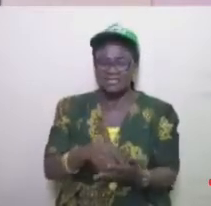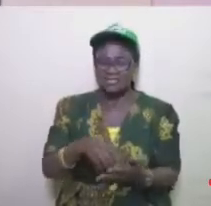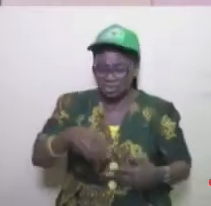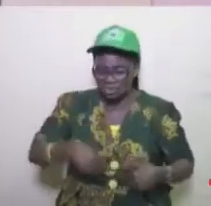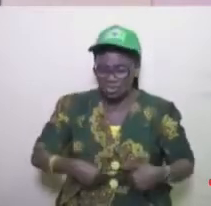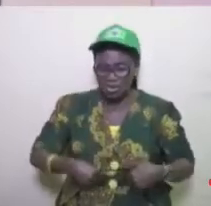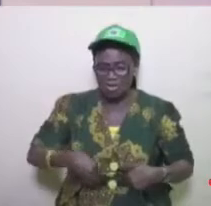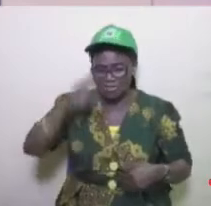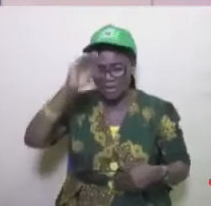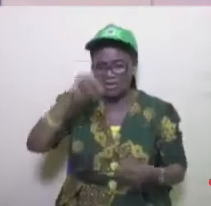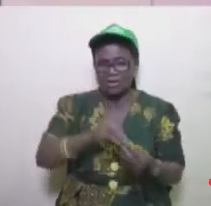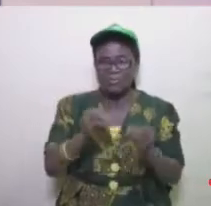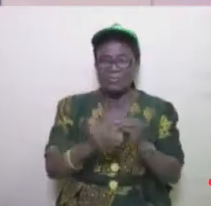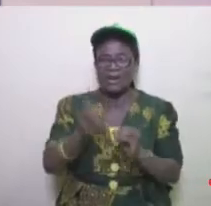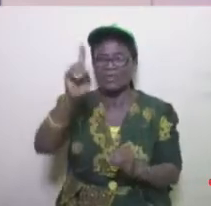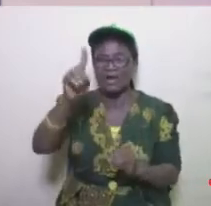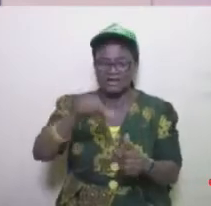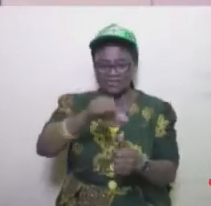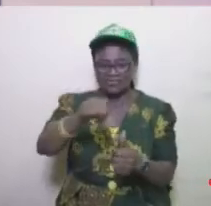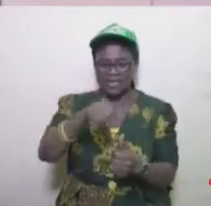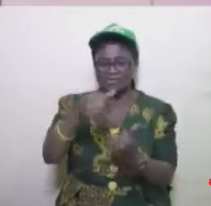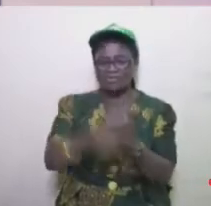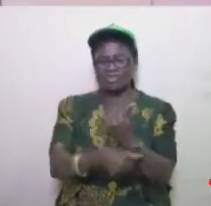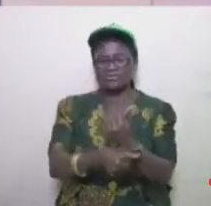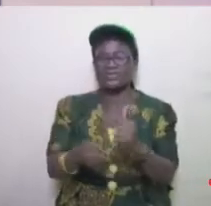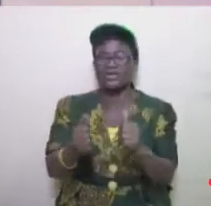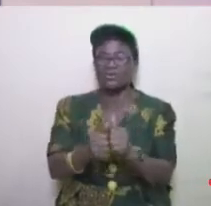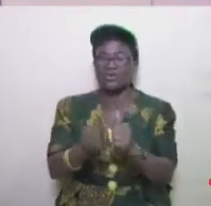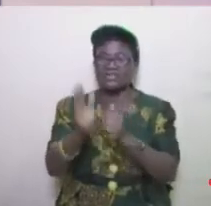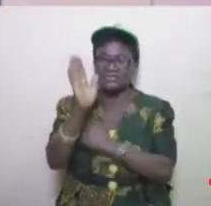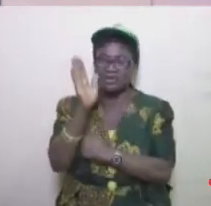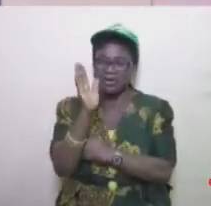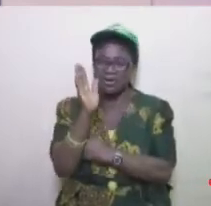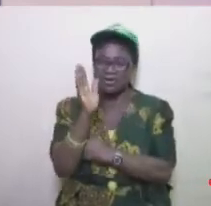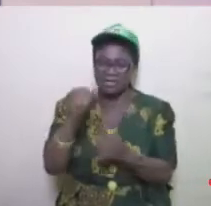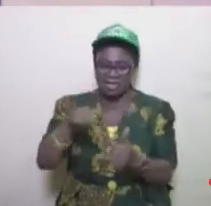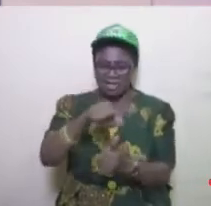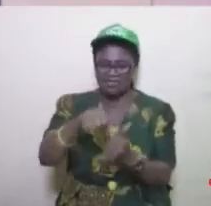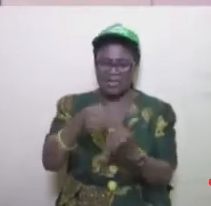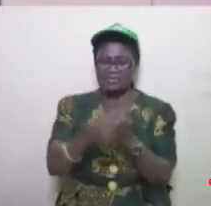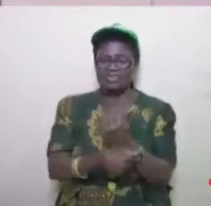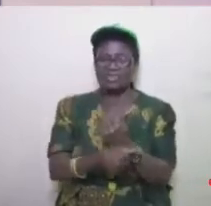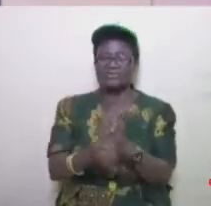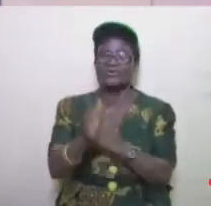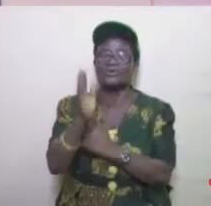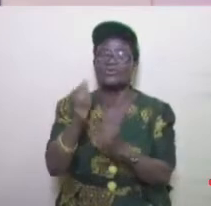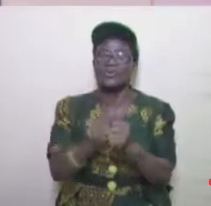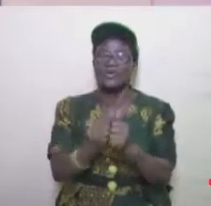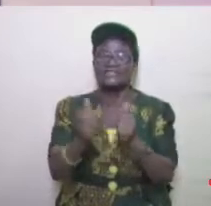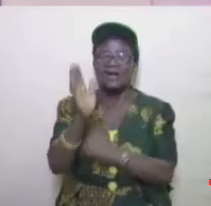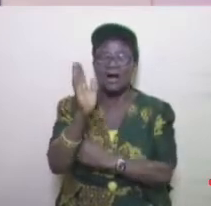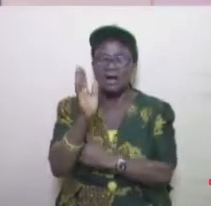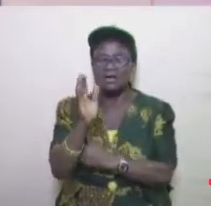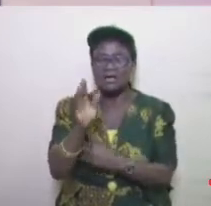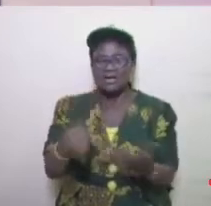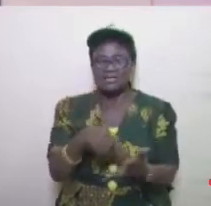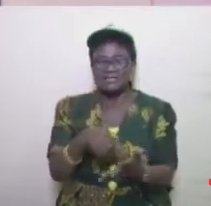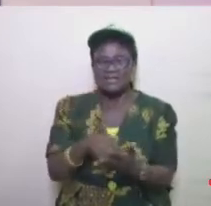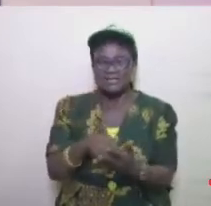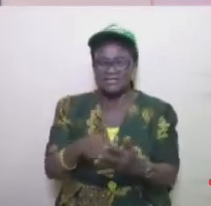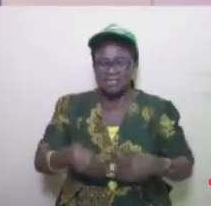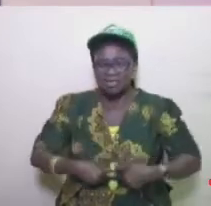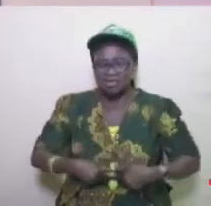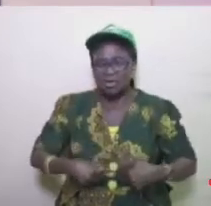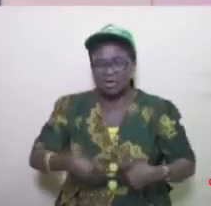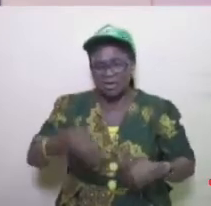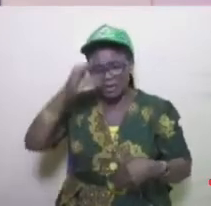is fellowship with God. Fellowship with God. This young man